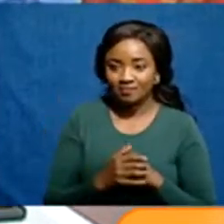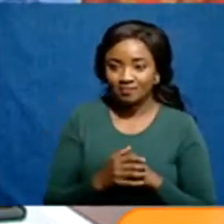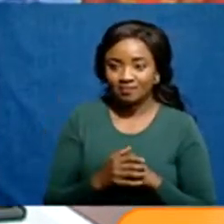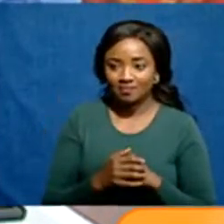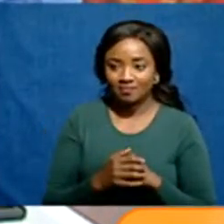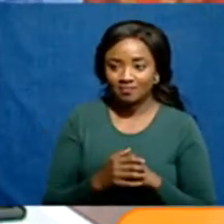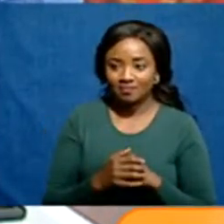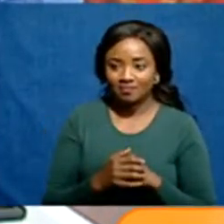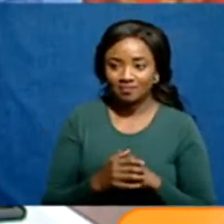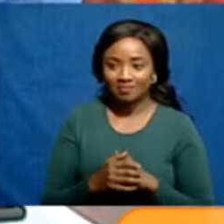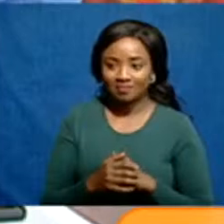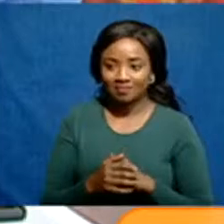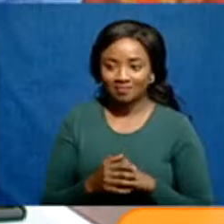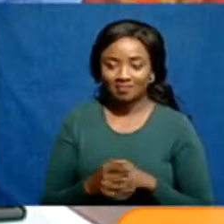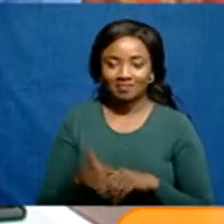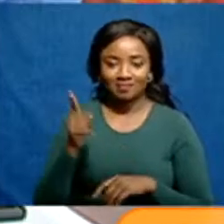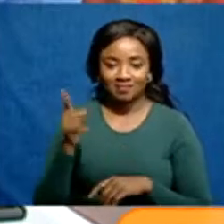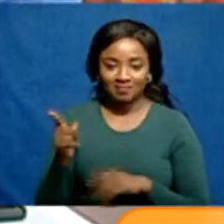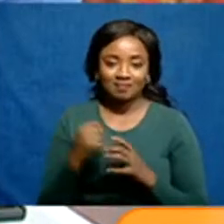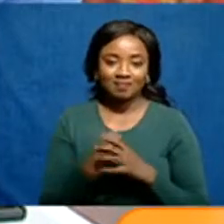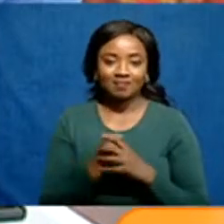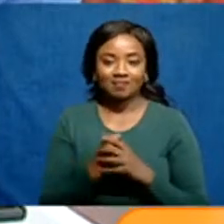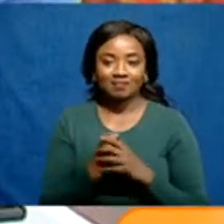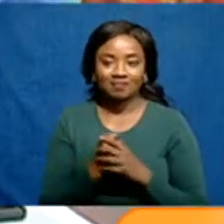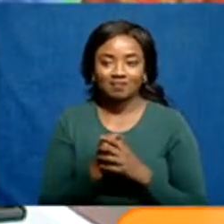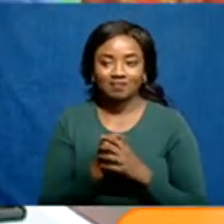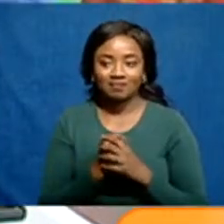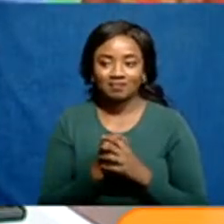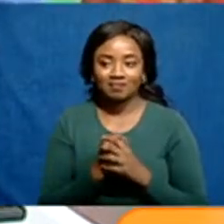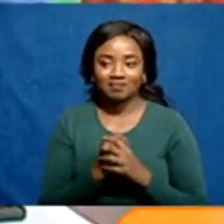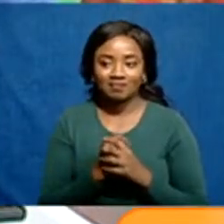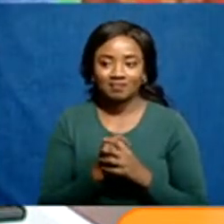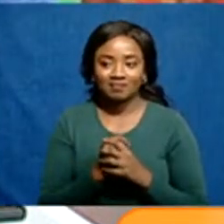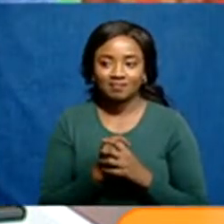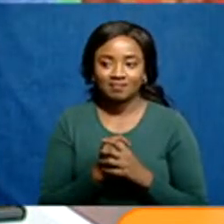done. Has adopted participatory scenario planning. That's right. Now,